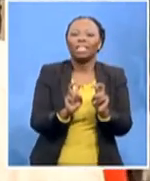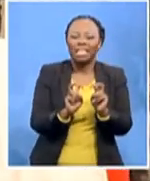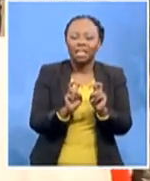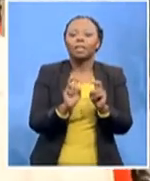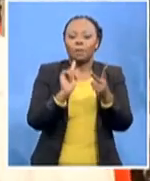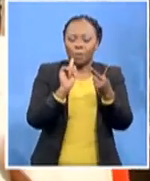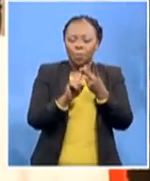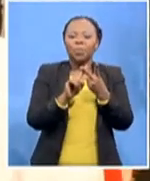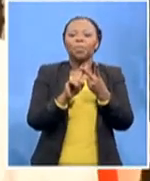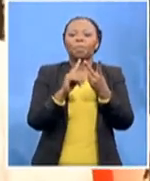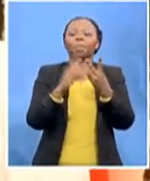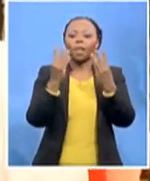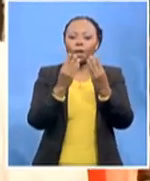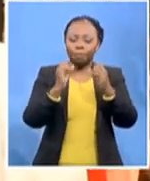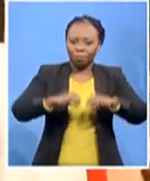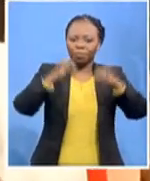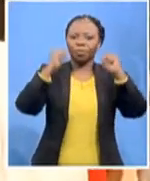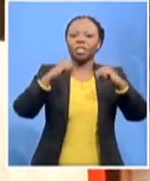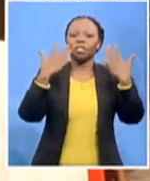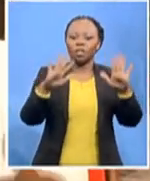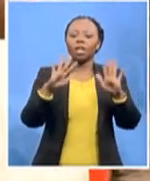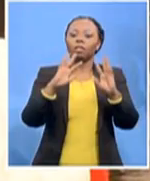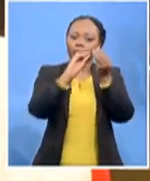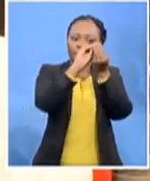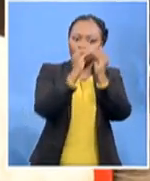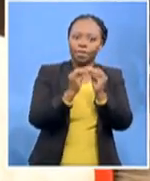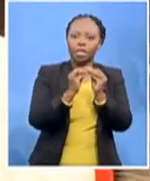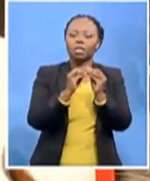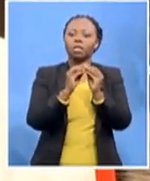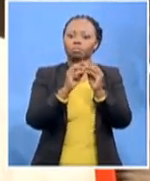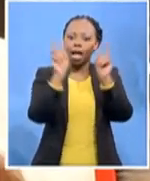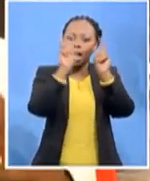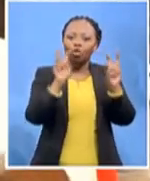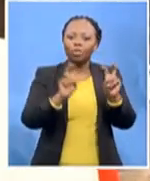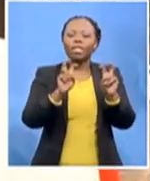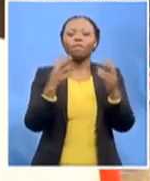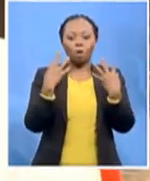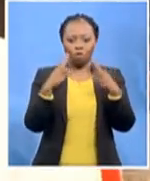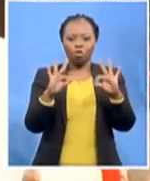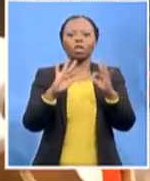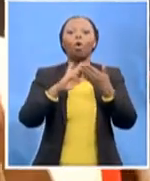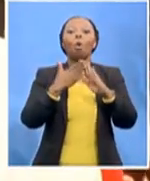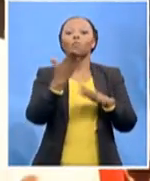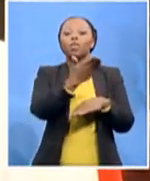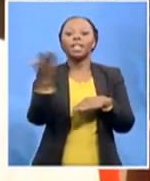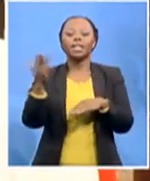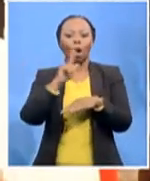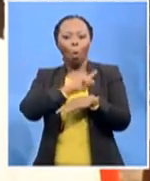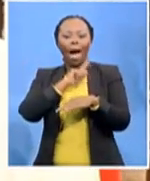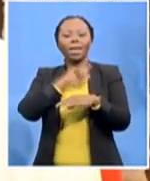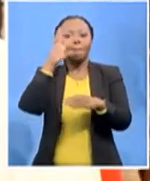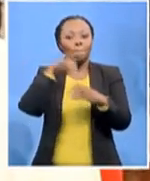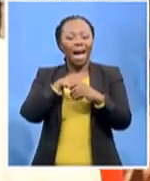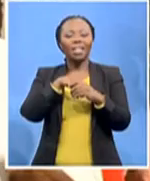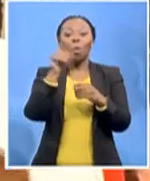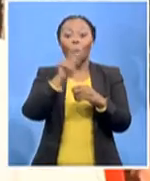we'll install those electricity gadgets for free to the community because it's part of the disaster that we have experienced in the